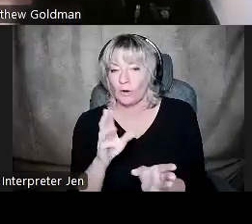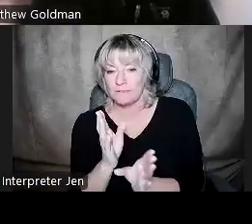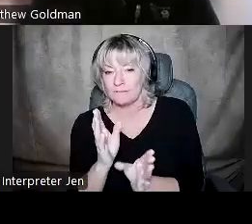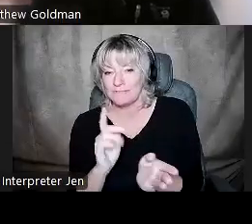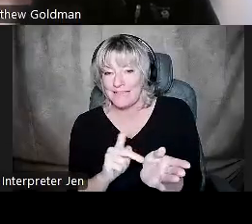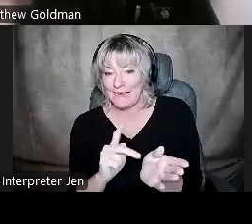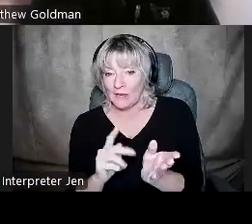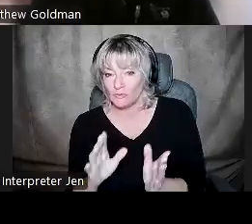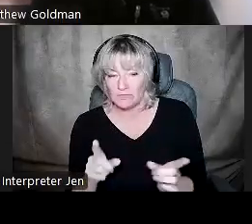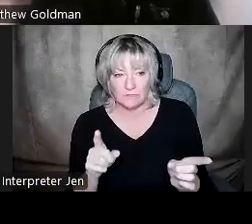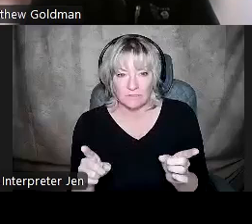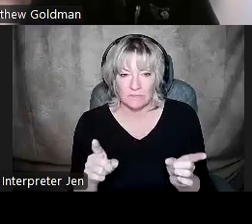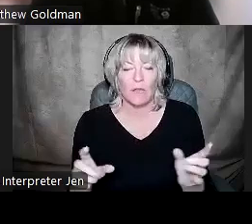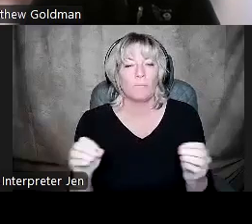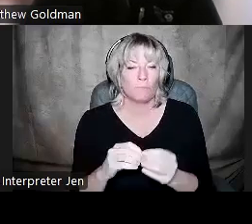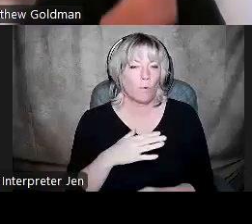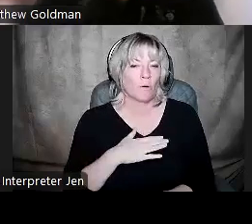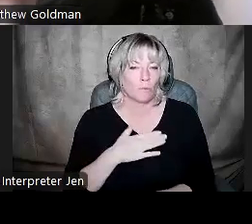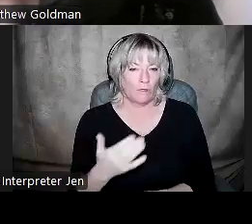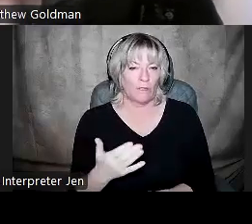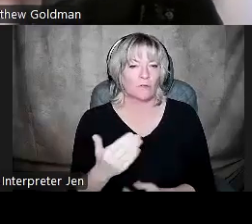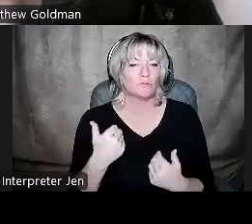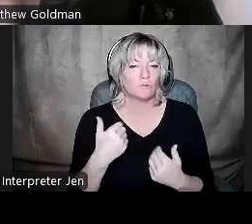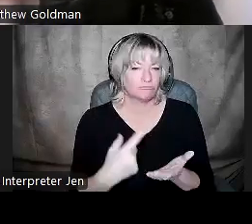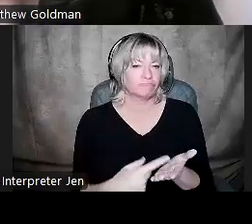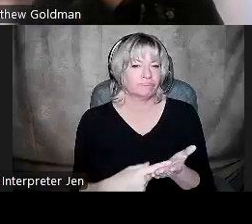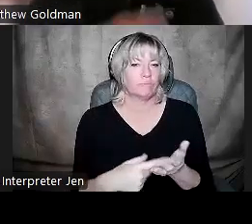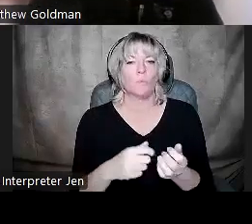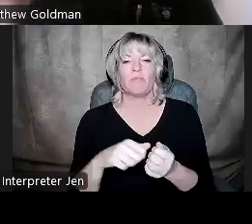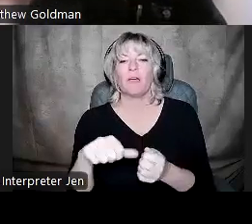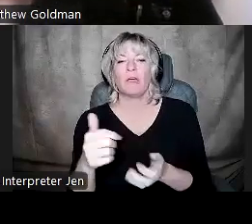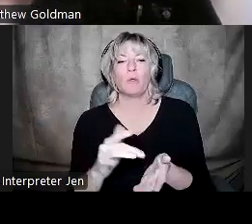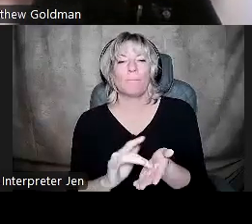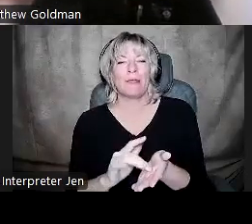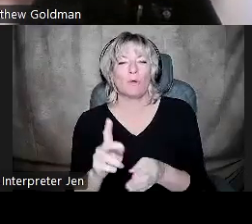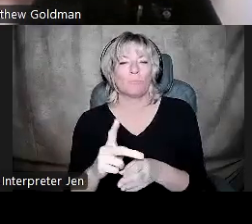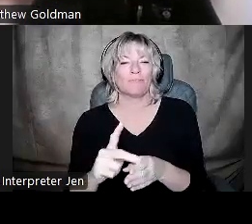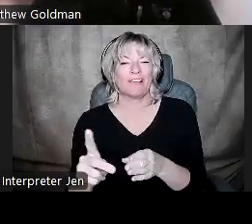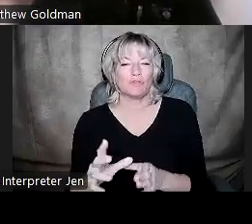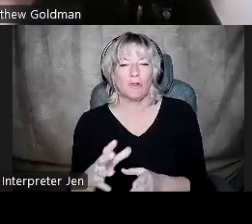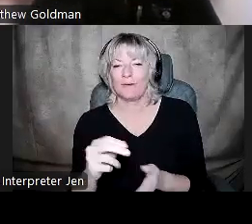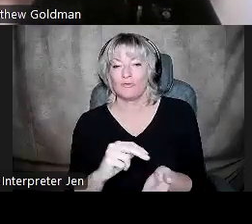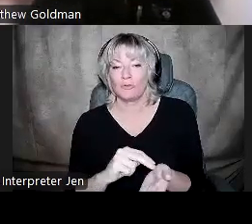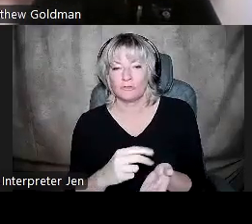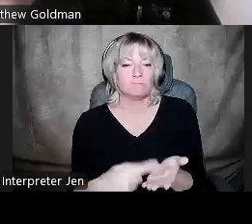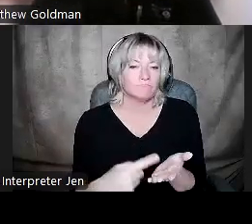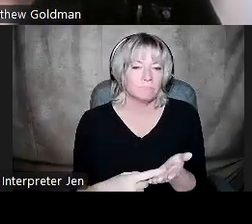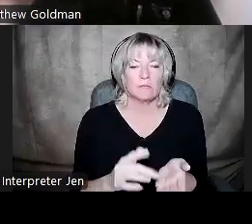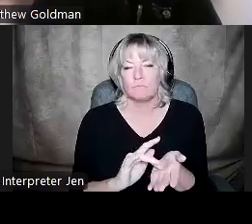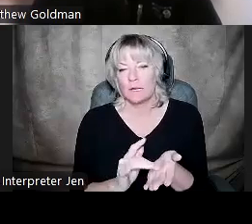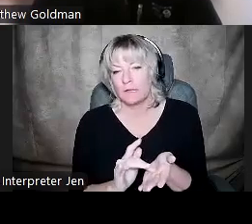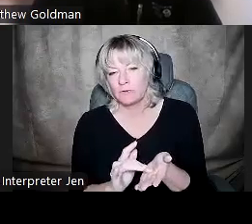psychiatrists, they're more willing to have a conversation with another medical professional and a nurse to have conversations about